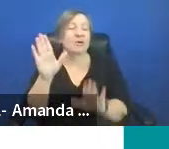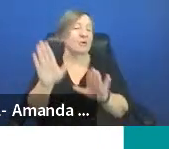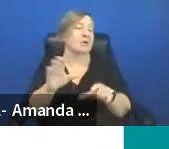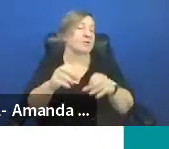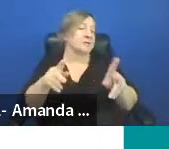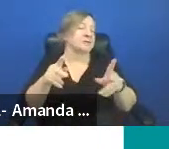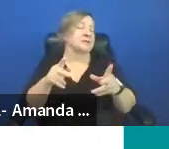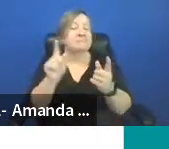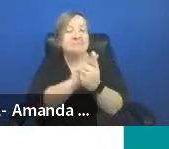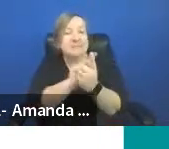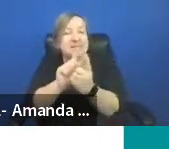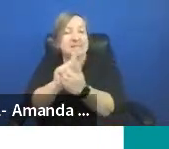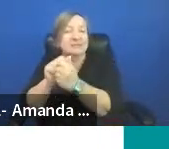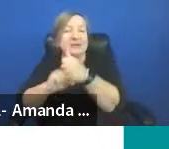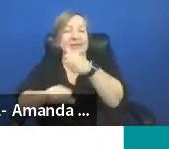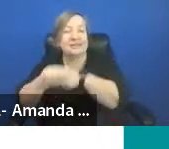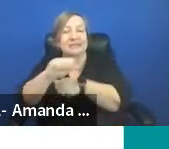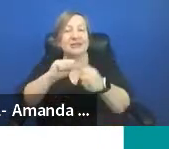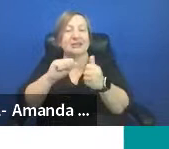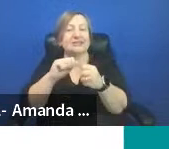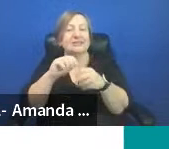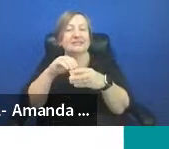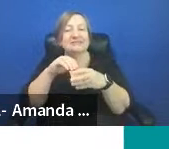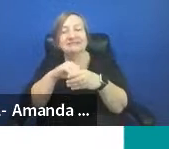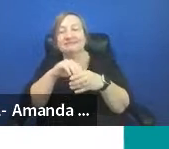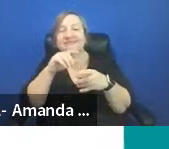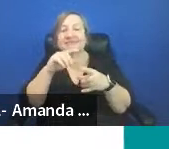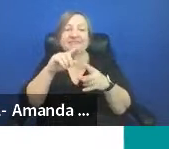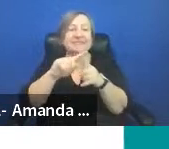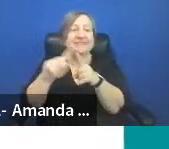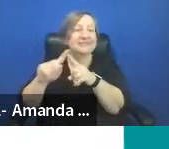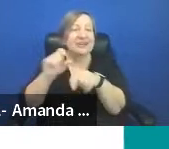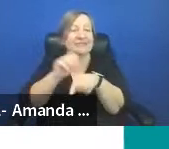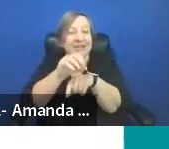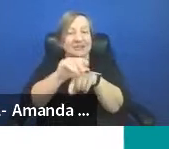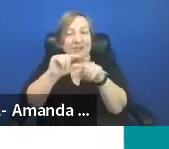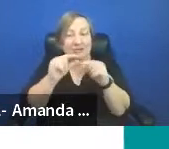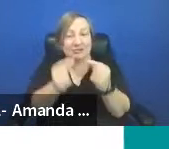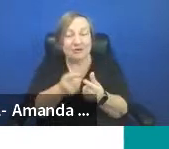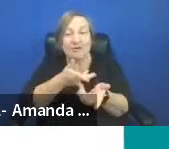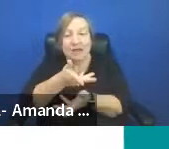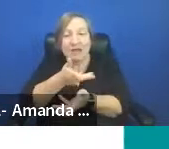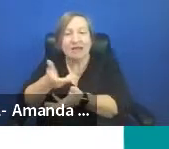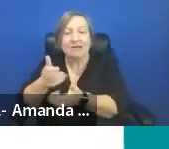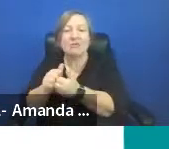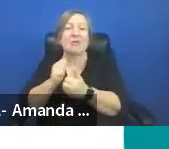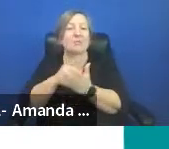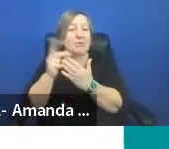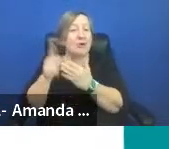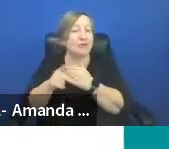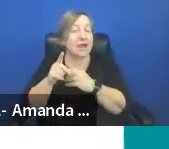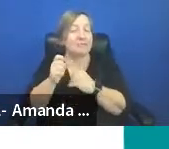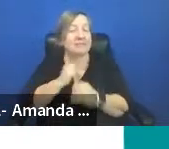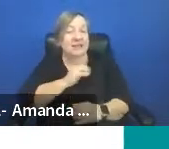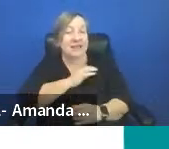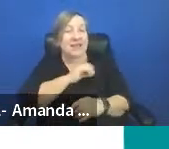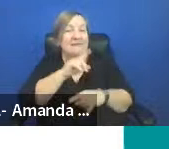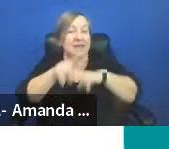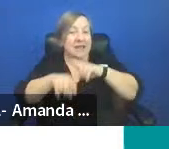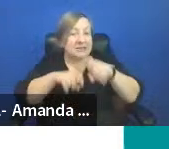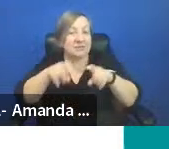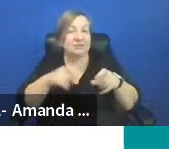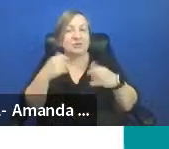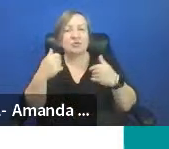with other members of the advisory groups and to interact with our program staff and ask questions. And it was really worthwhile and